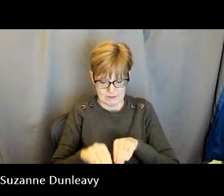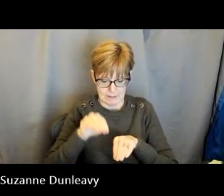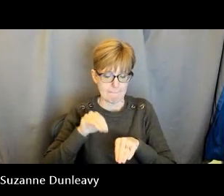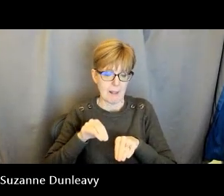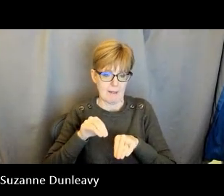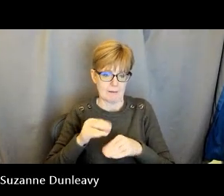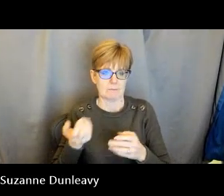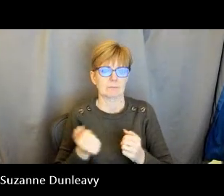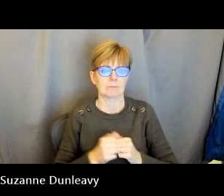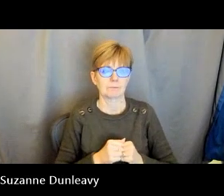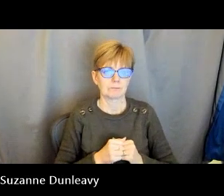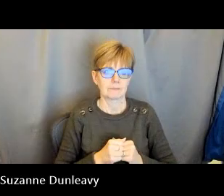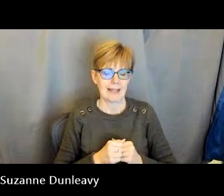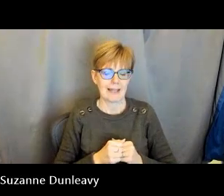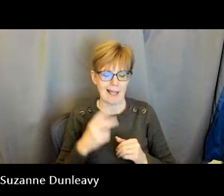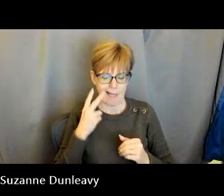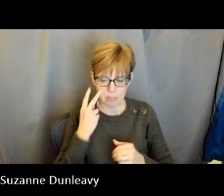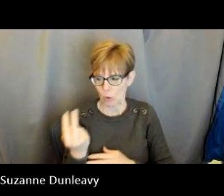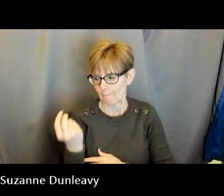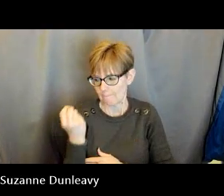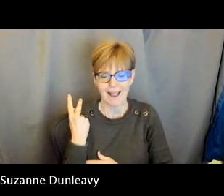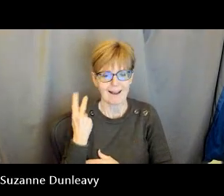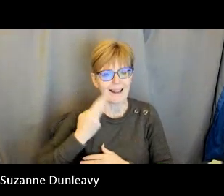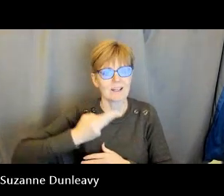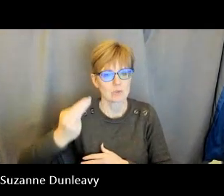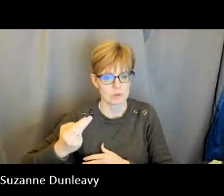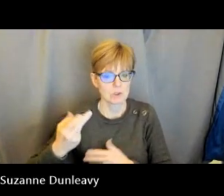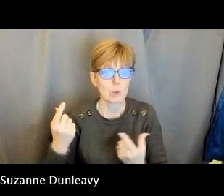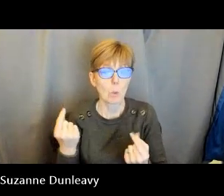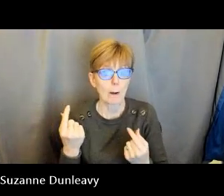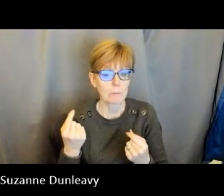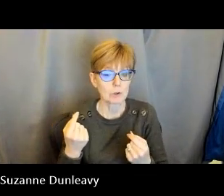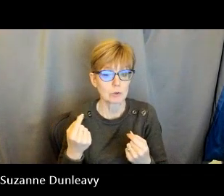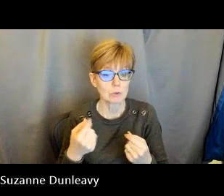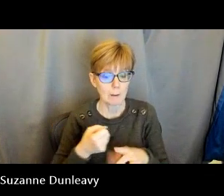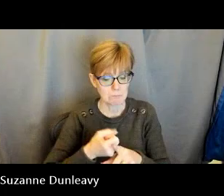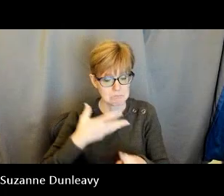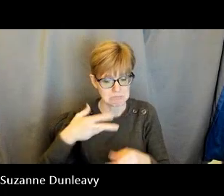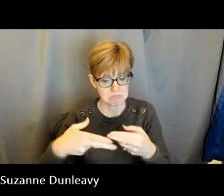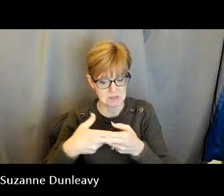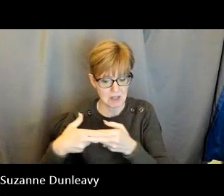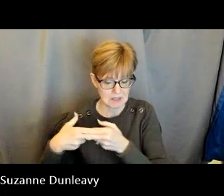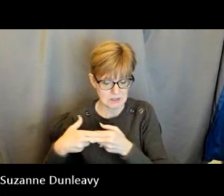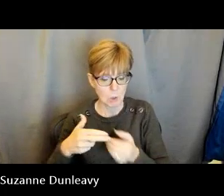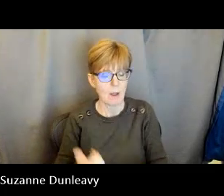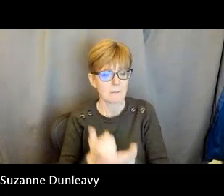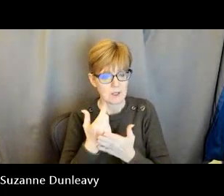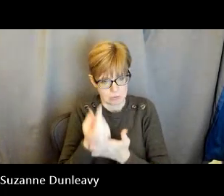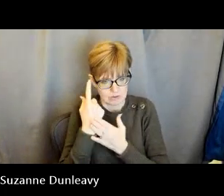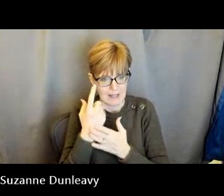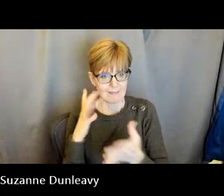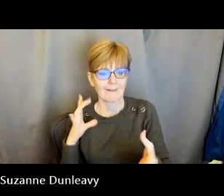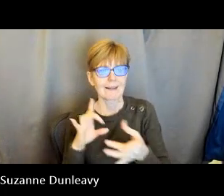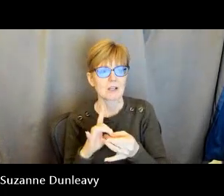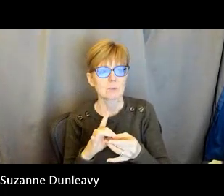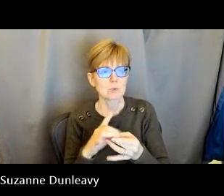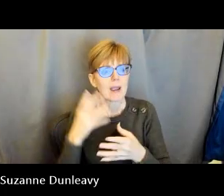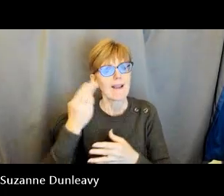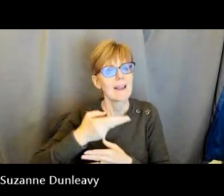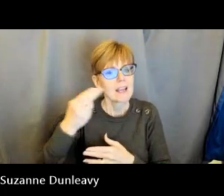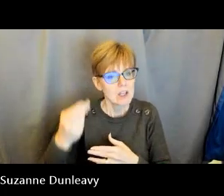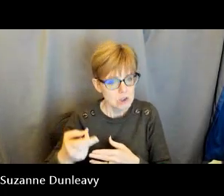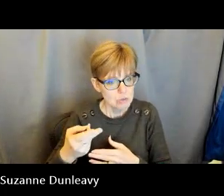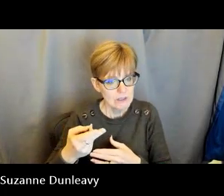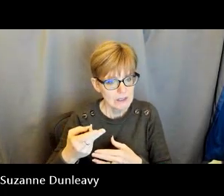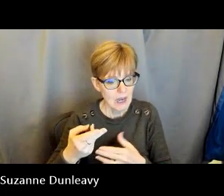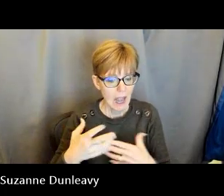into history. So I'm going to go through a few slides that help us to understand the connection between history and health and mental health